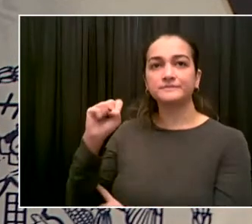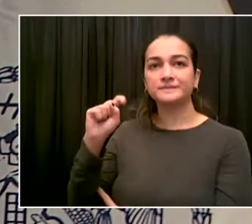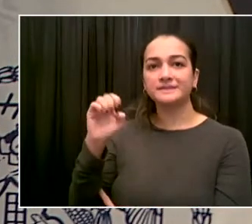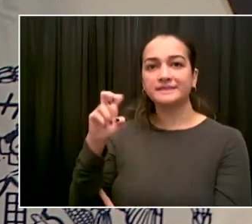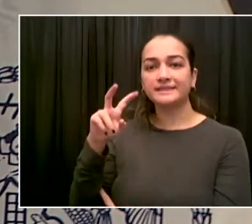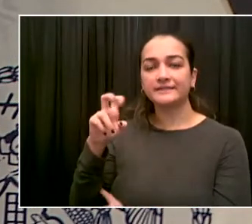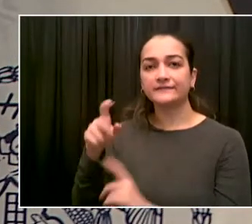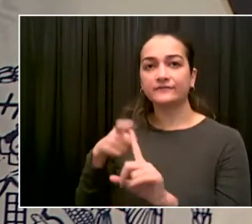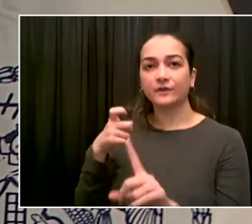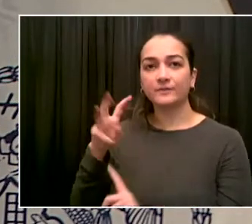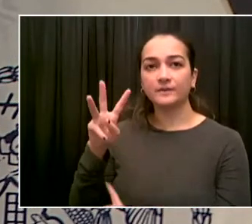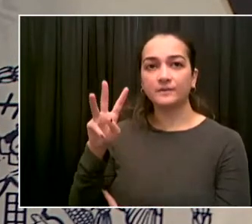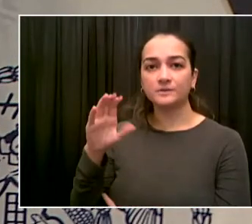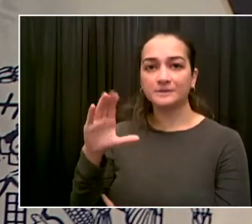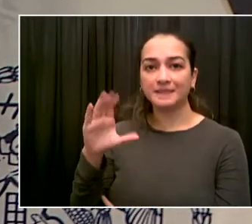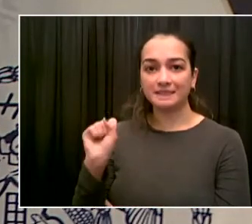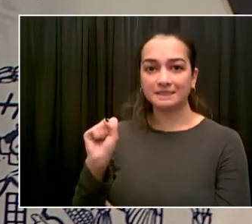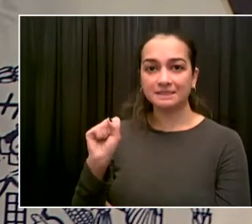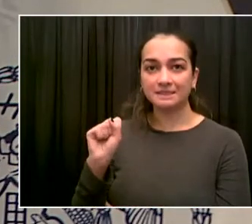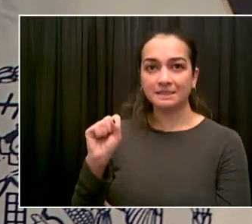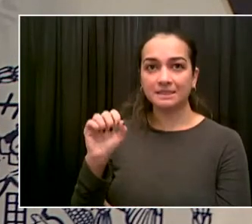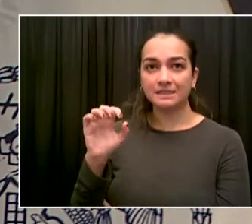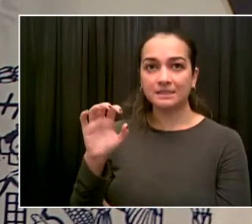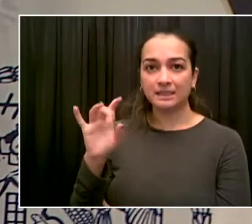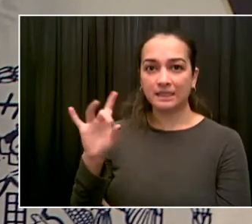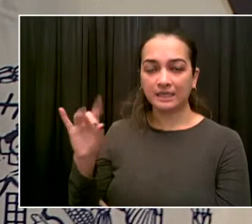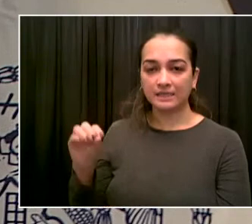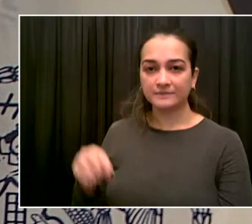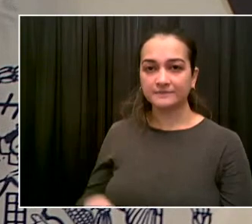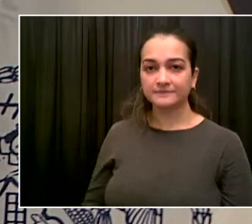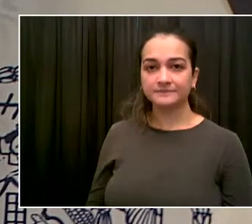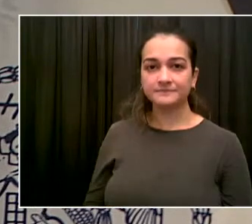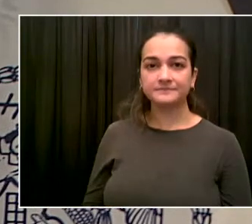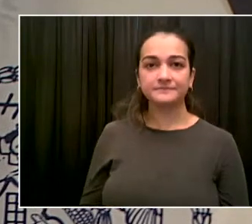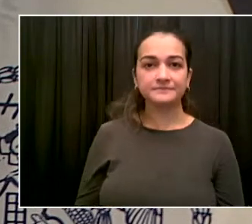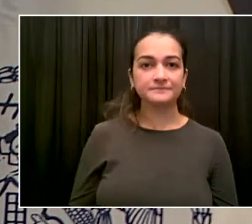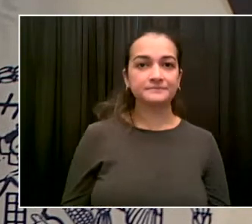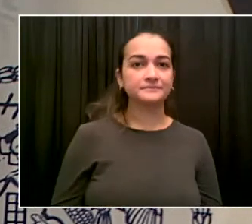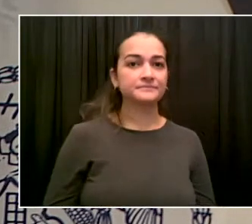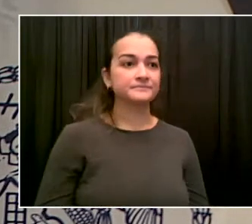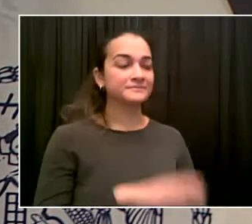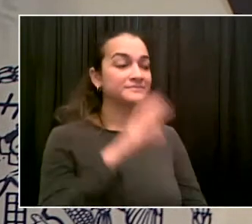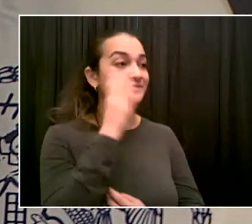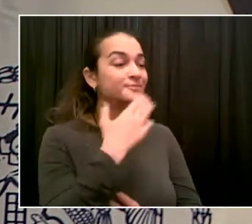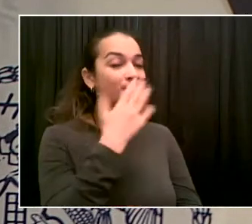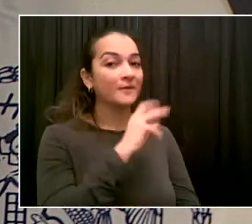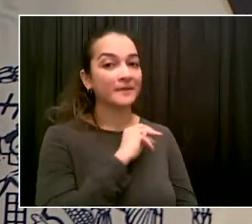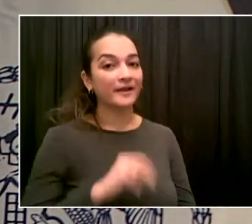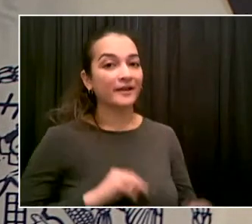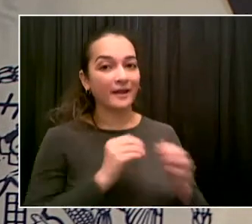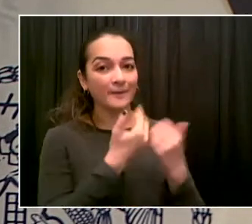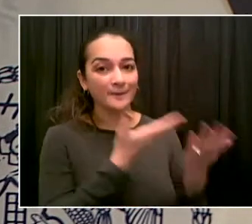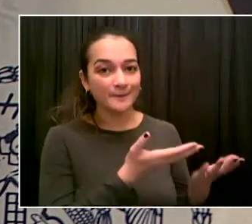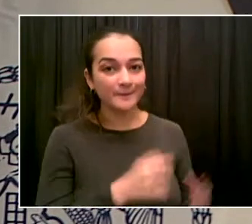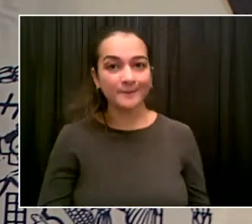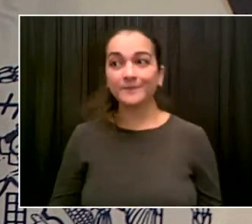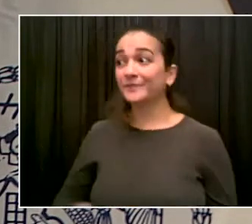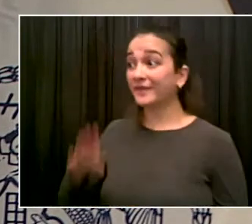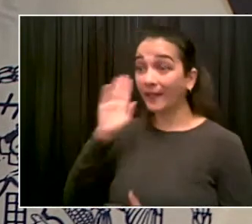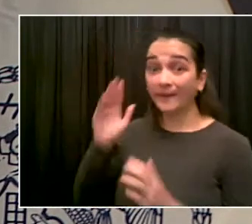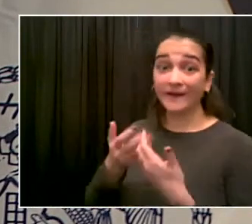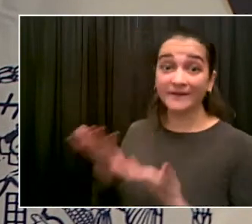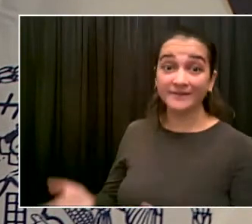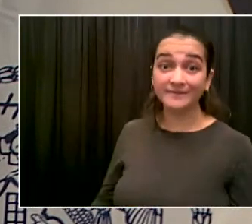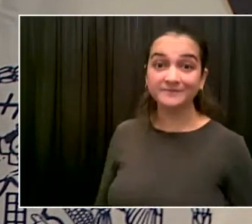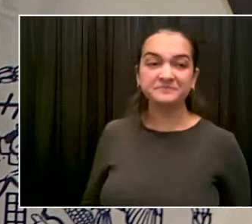880. Good morning, Mr. Mayor. How are you? Good, Steve. How you been? All right. I wanted to first ask a